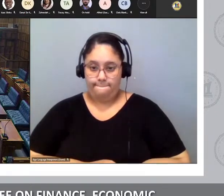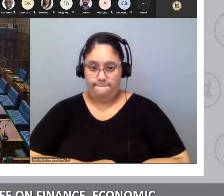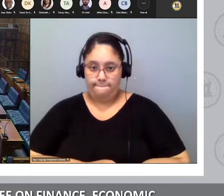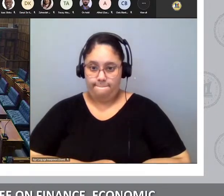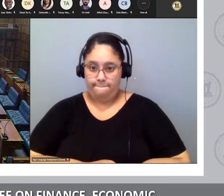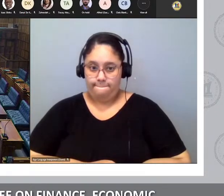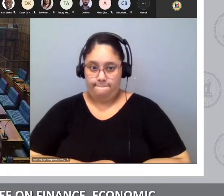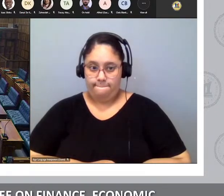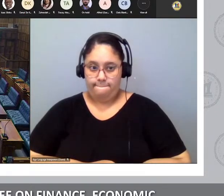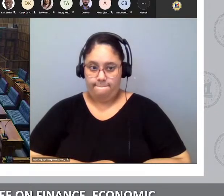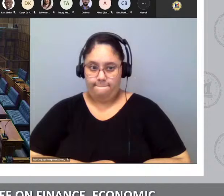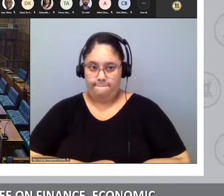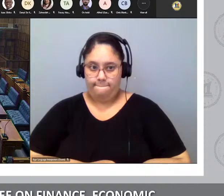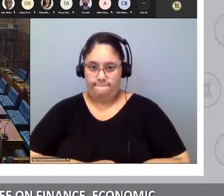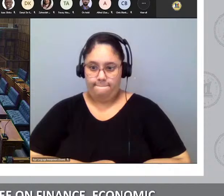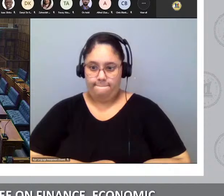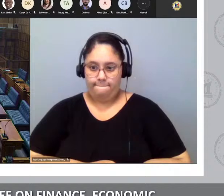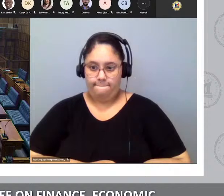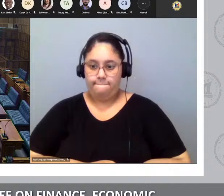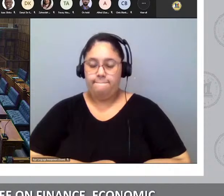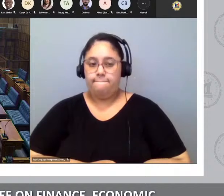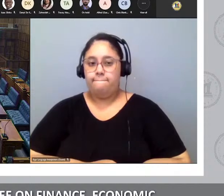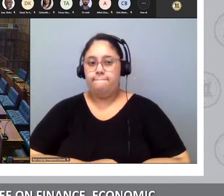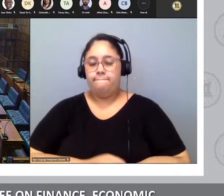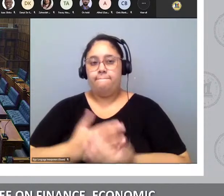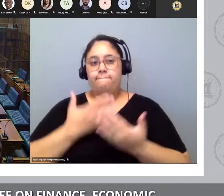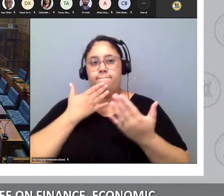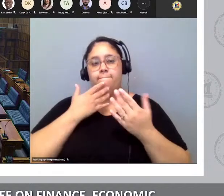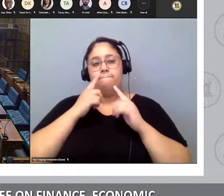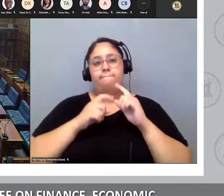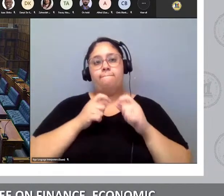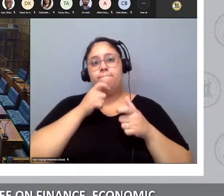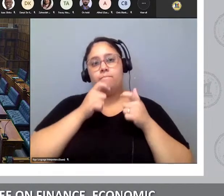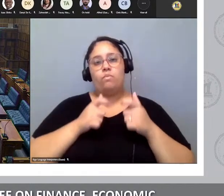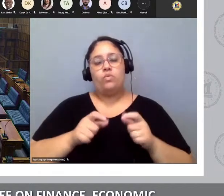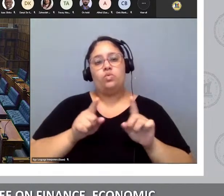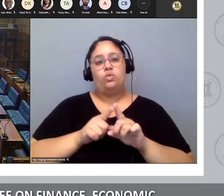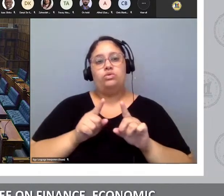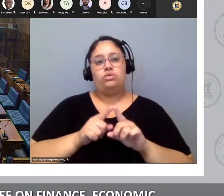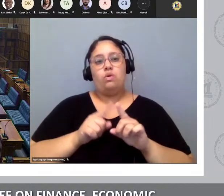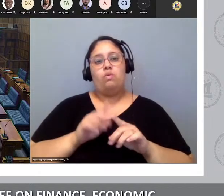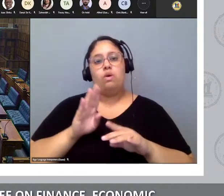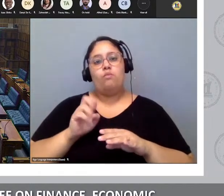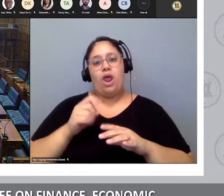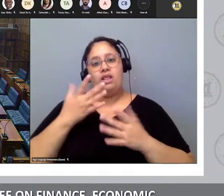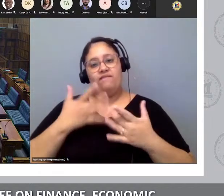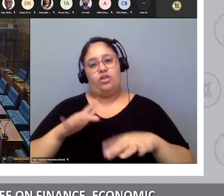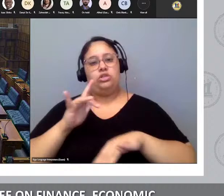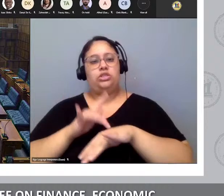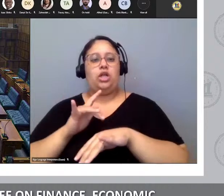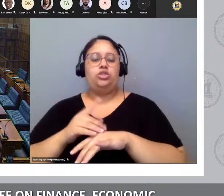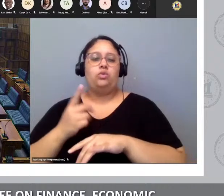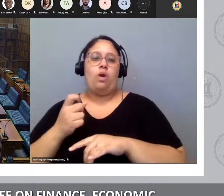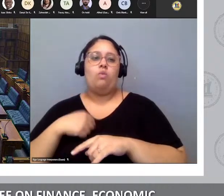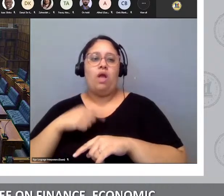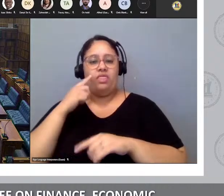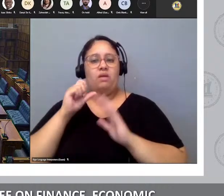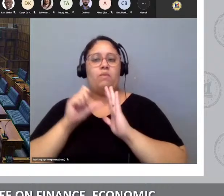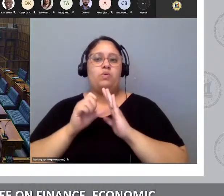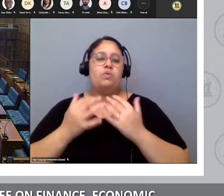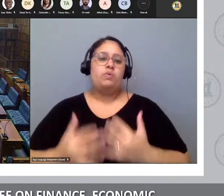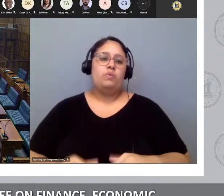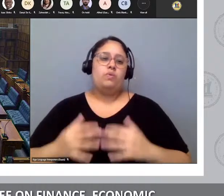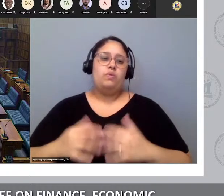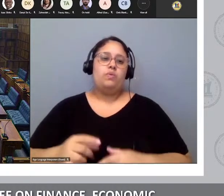thank you thank you chair um thanks for the questions and comments as well and I think Bradley has touched on the one because I think it's important